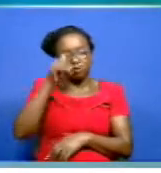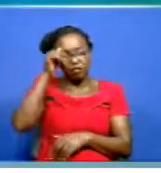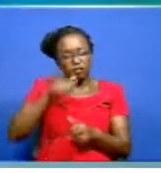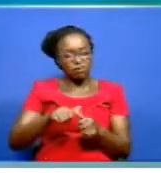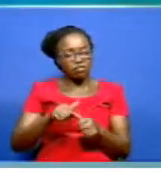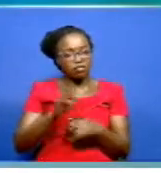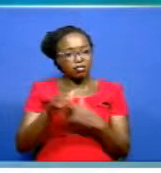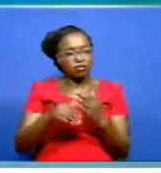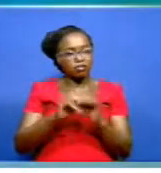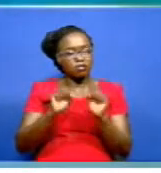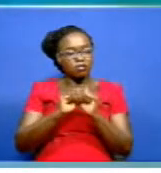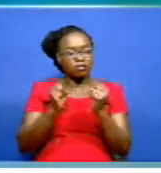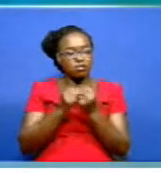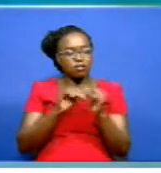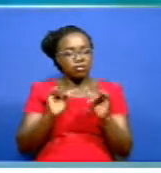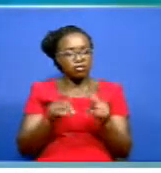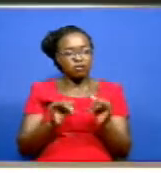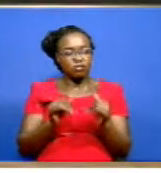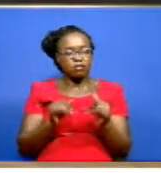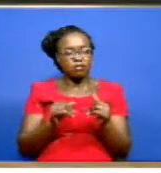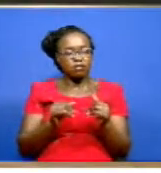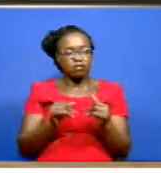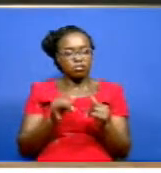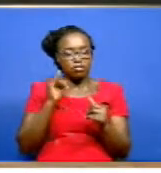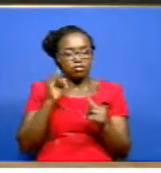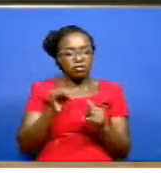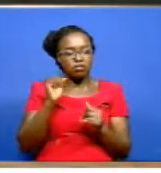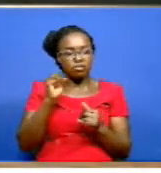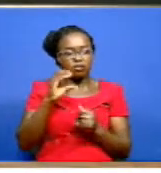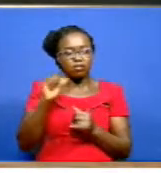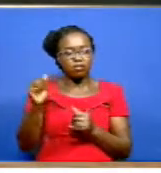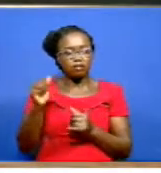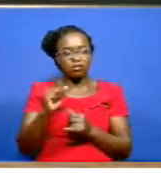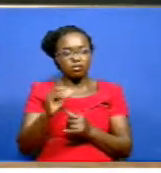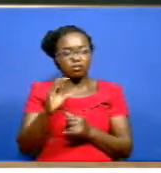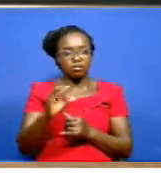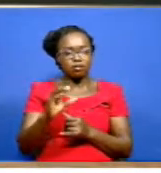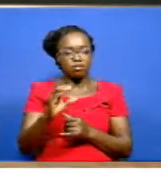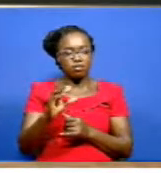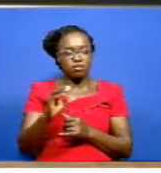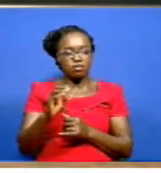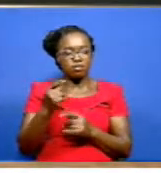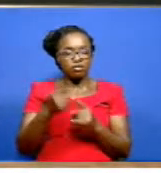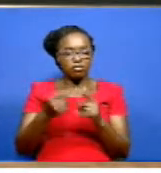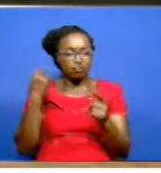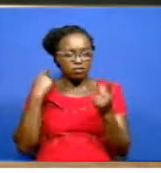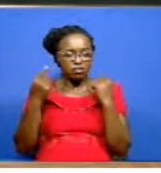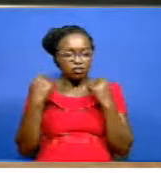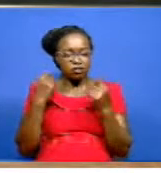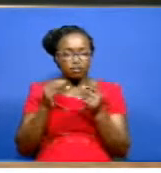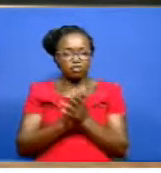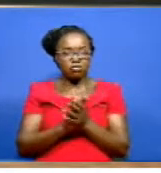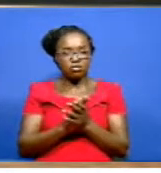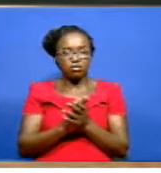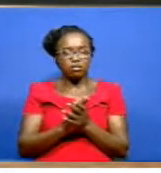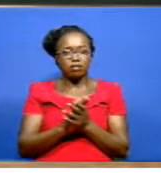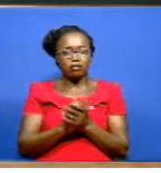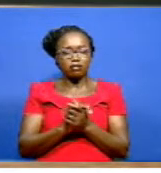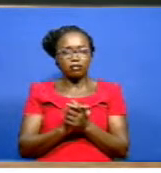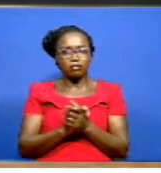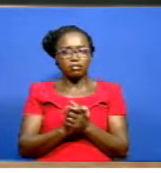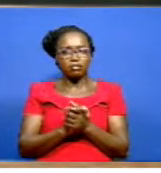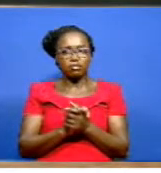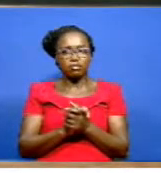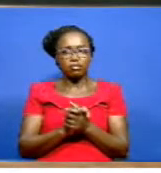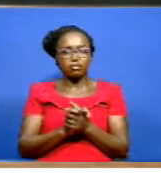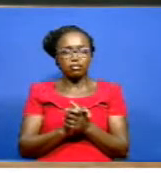all our social media platforms. We see Isaac Chepli watching from Kericho, Ainamoy, Eric Petro watching live from Ndiwa, Homa Bay County, and